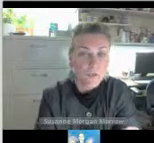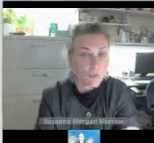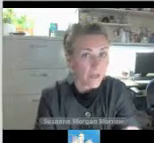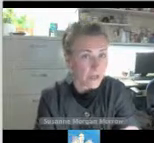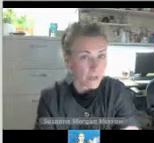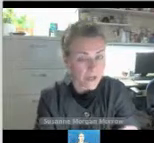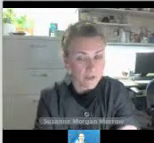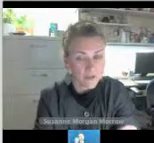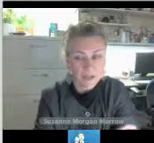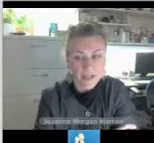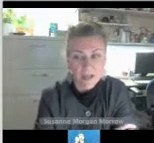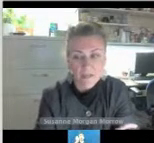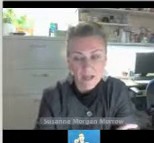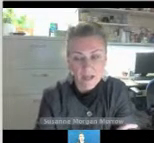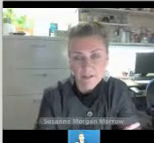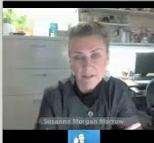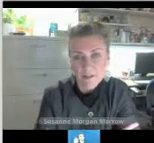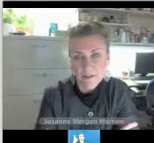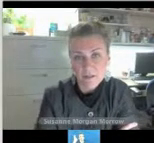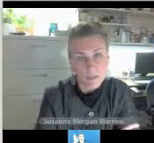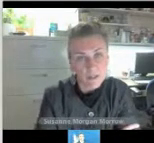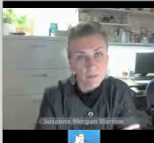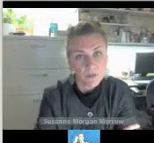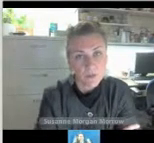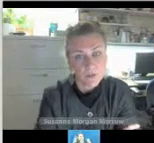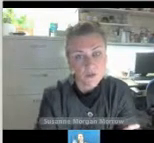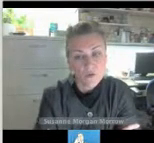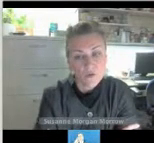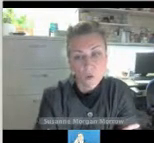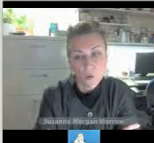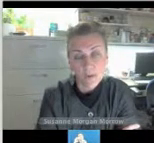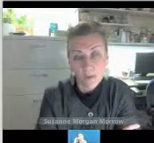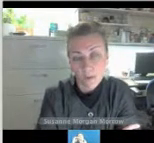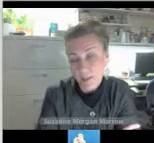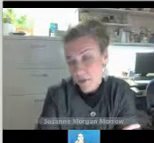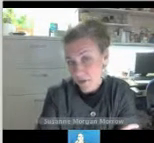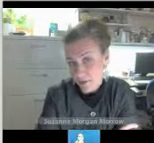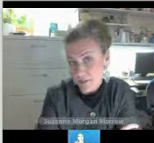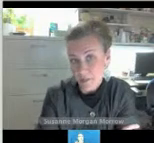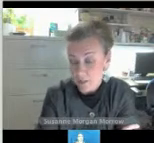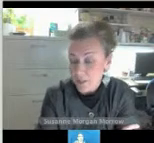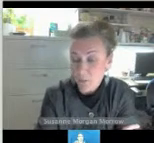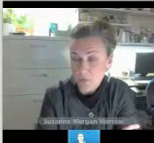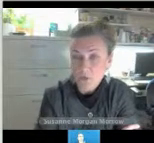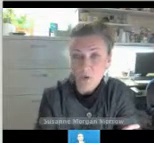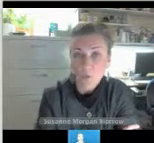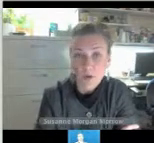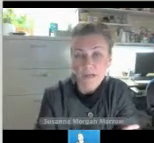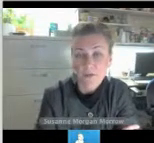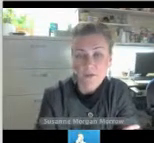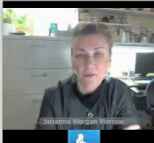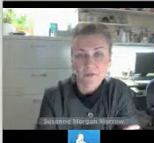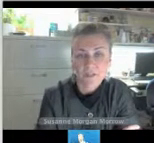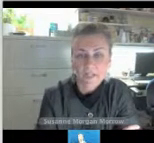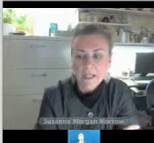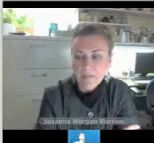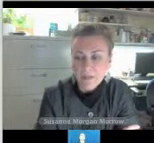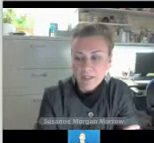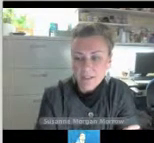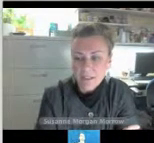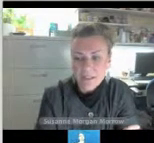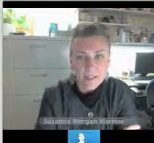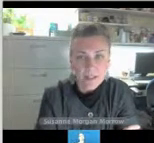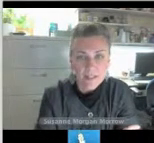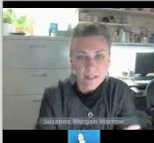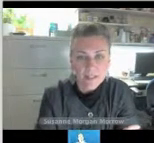geared towards interpreter educators, the content is still applicable to working practitioners, interpreters who are working in the